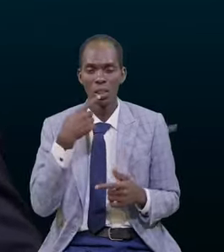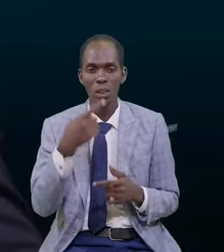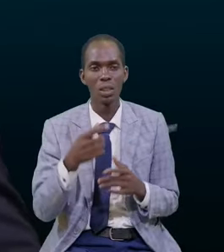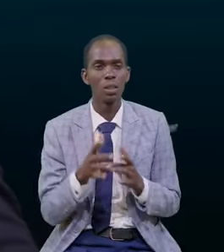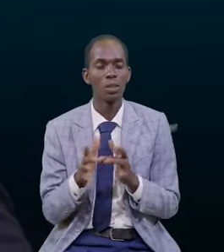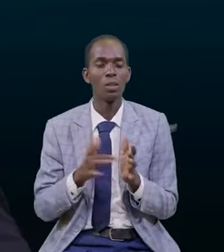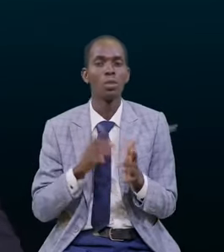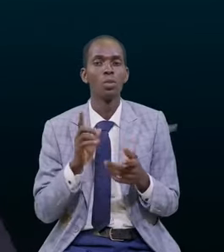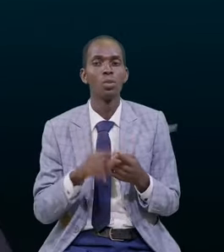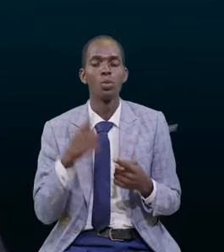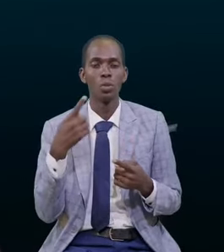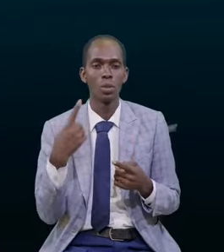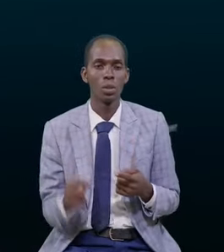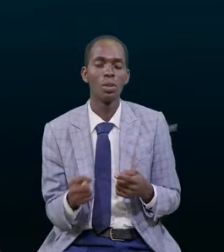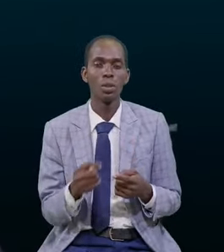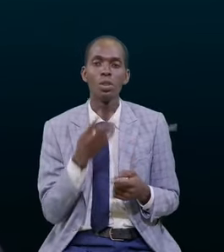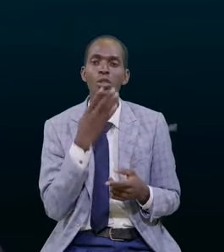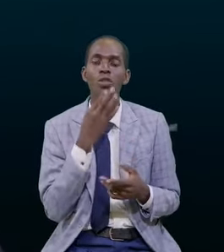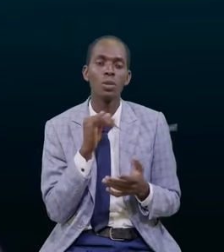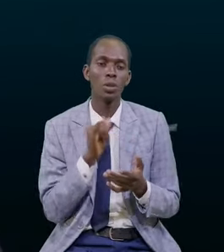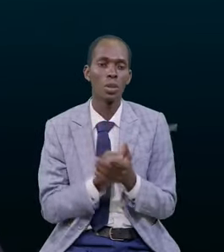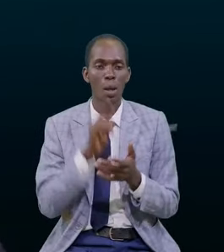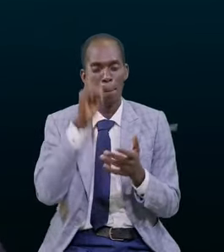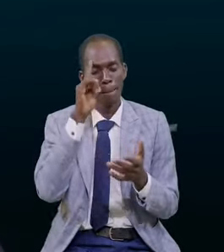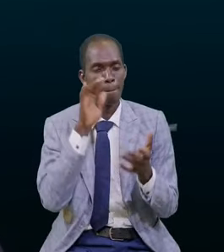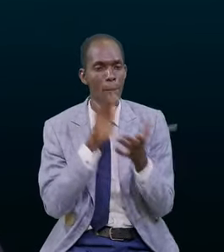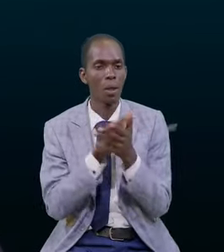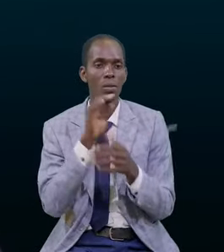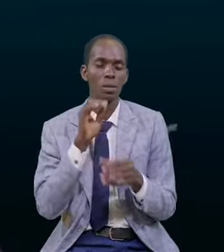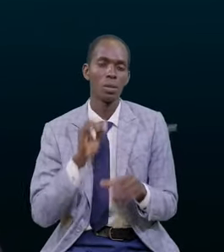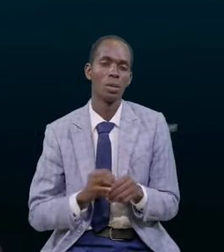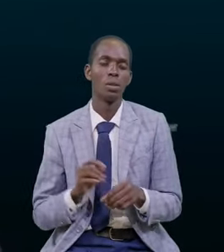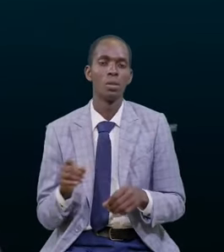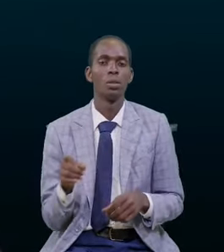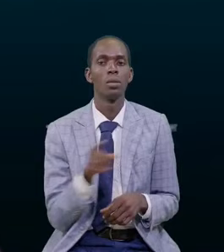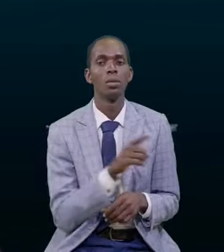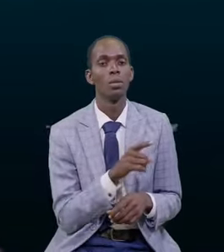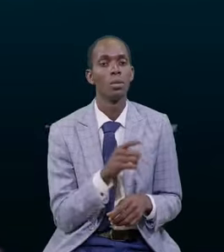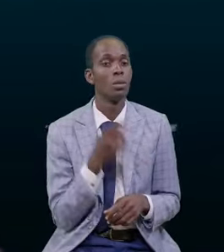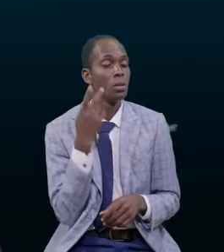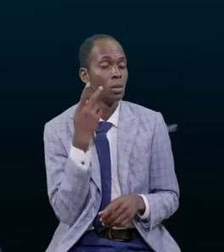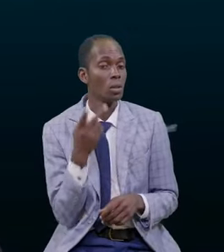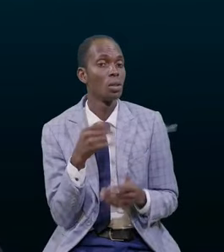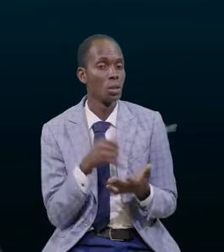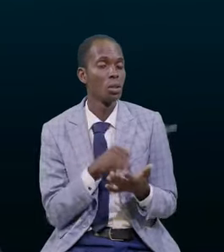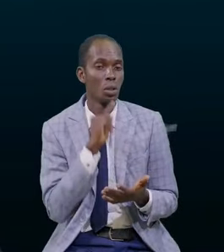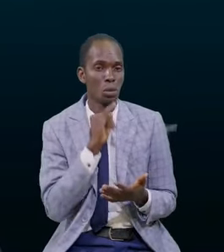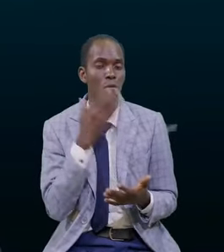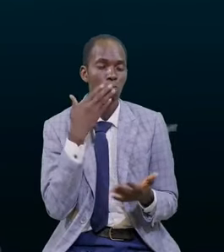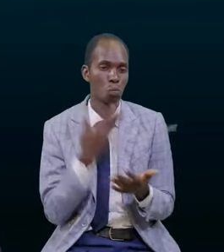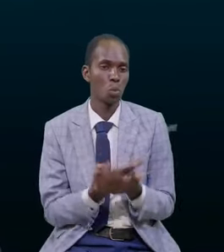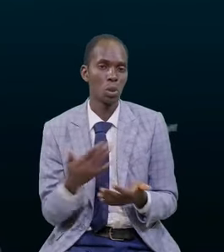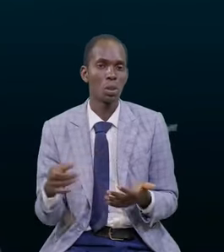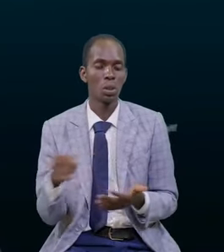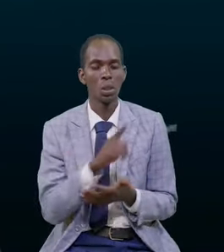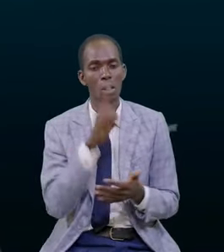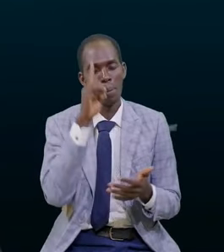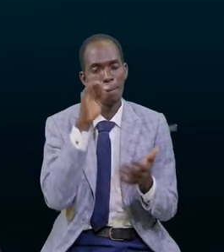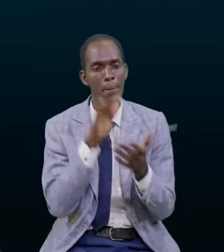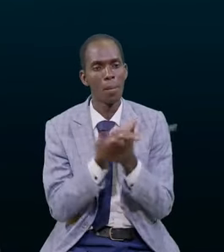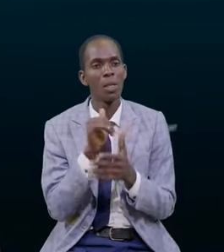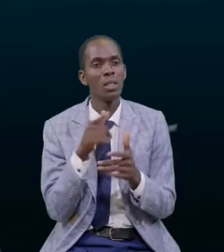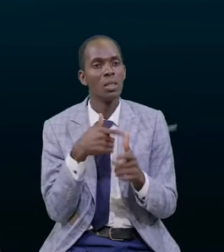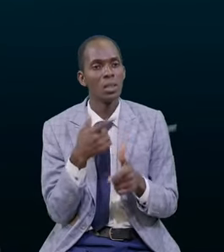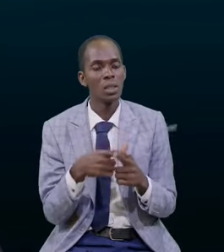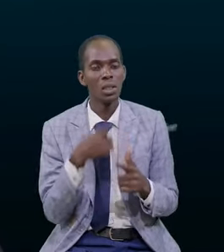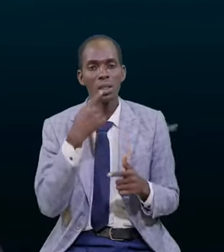which believed on him good a thing they believed but you know it doesn't stop at that then said Jesus to those Jews which